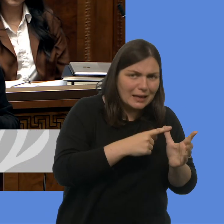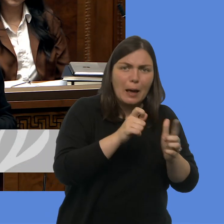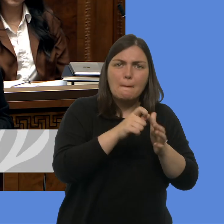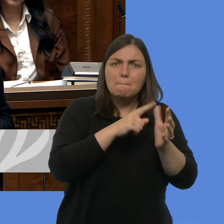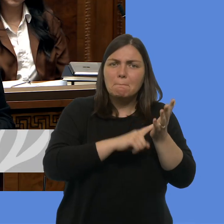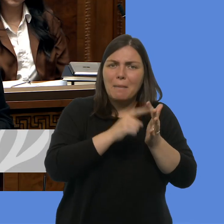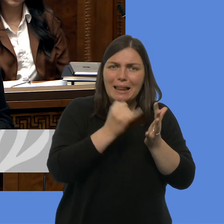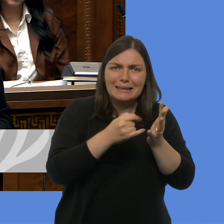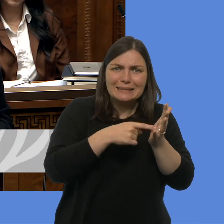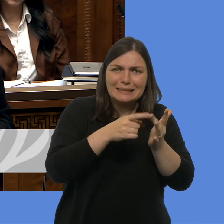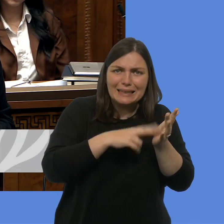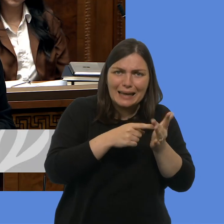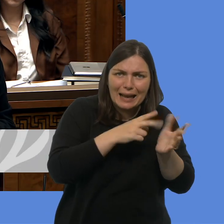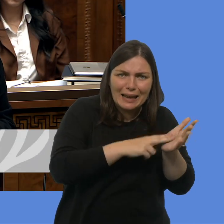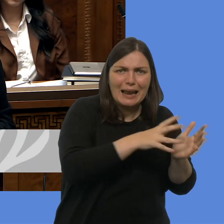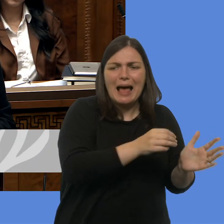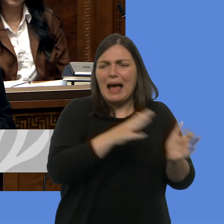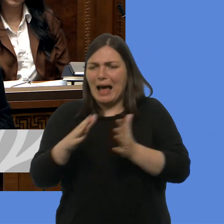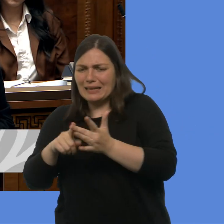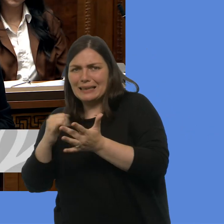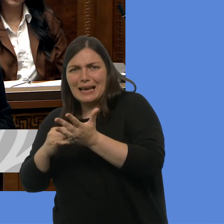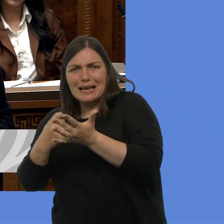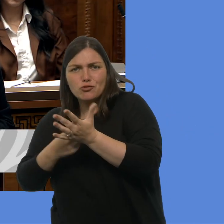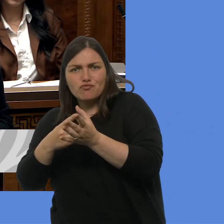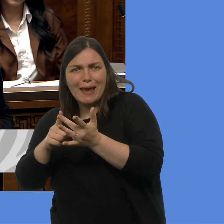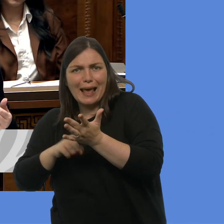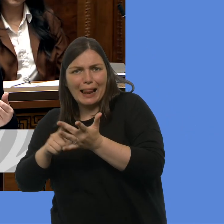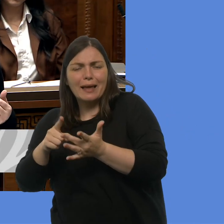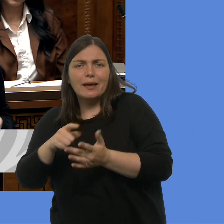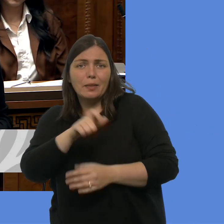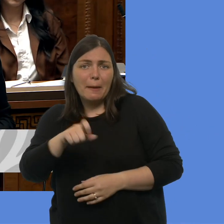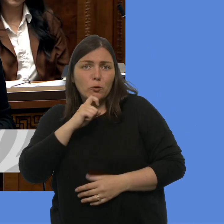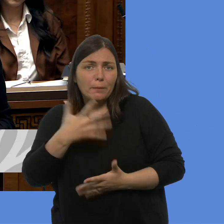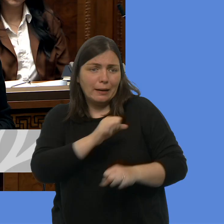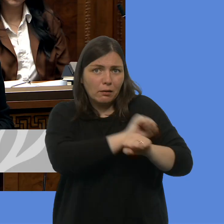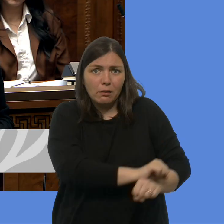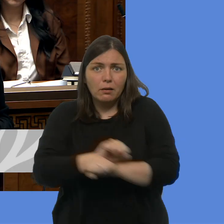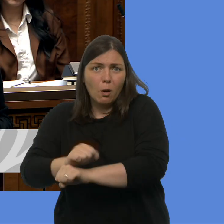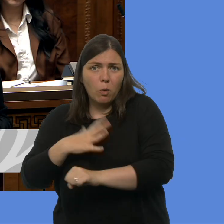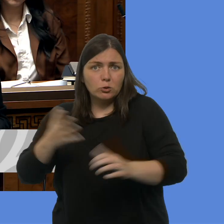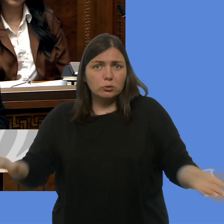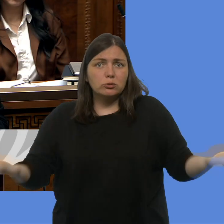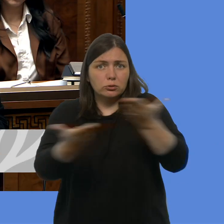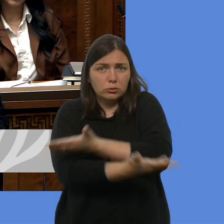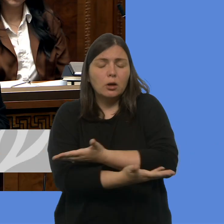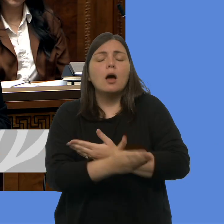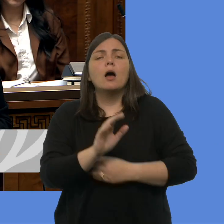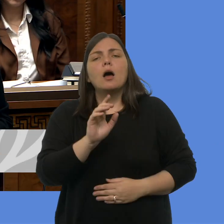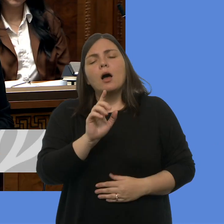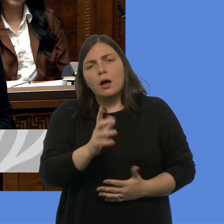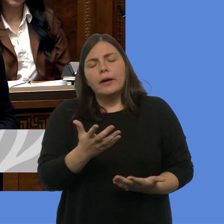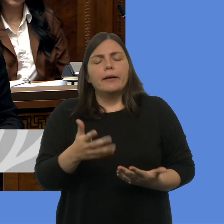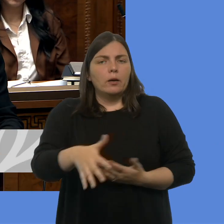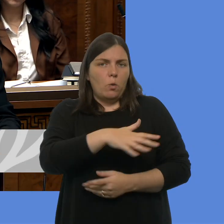think that needs to be built upon, and I think there needs to be eternal vigilance now, because we all watch on in absolute horror and